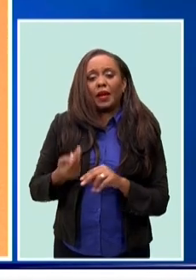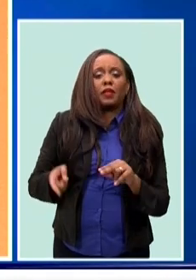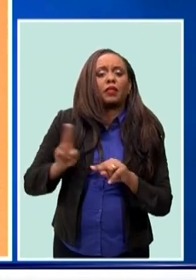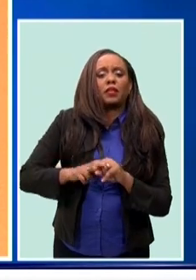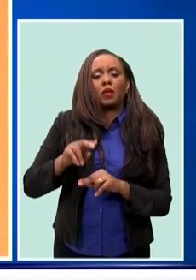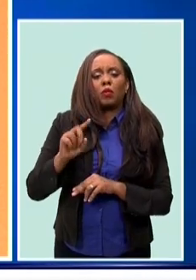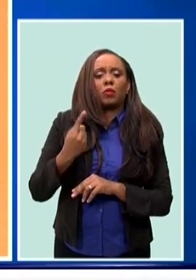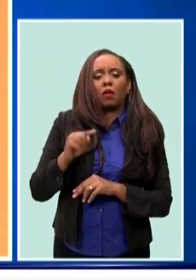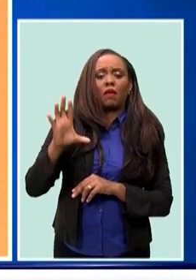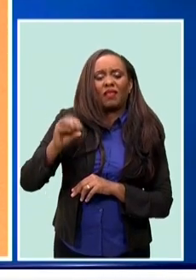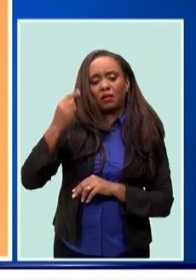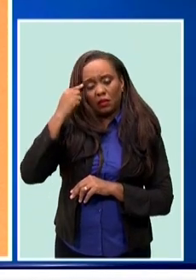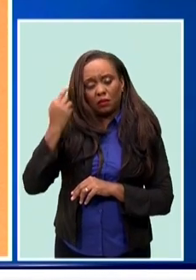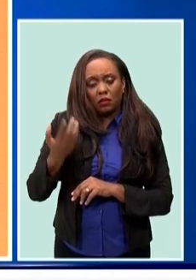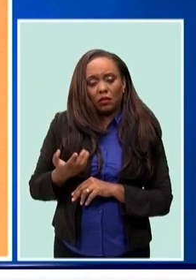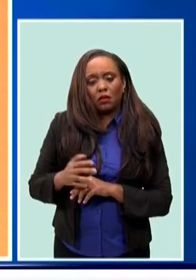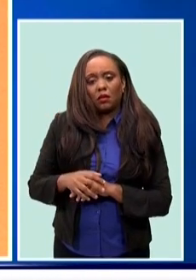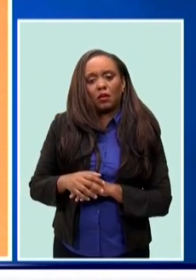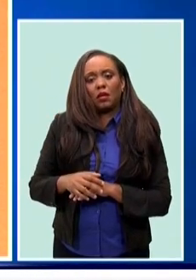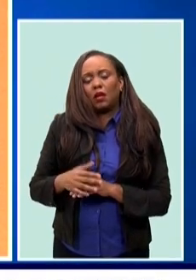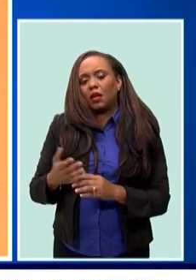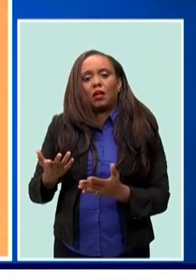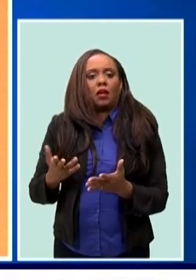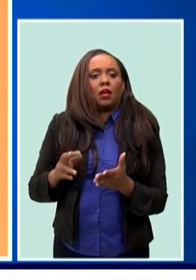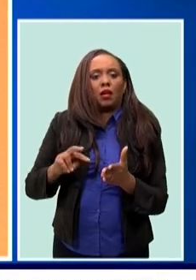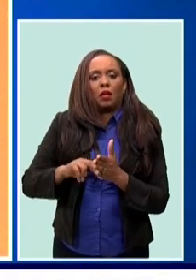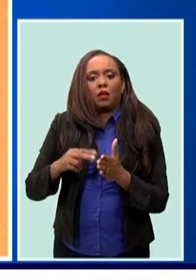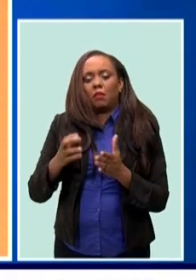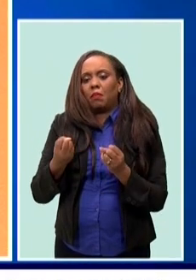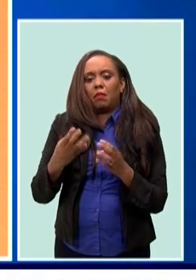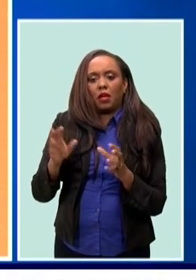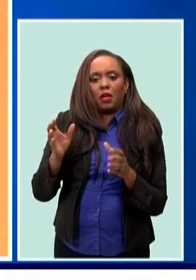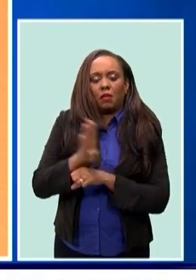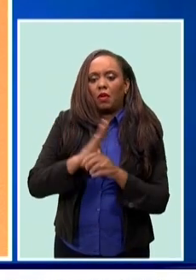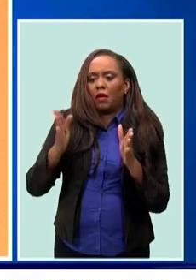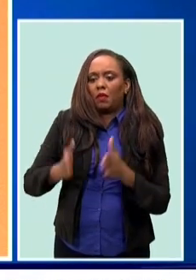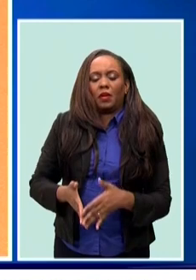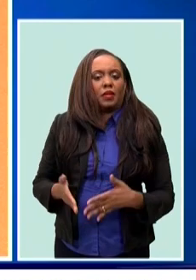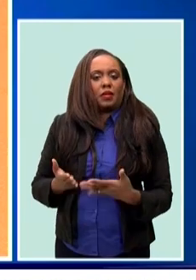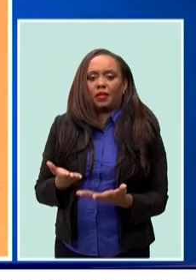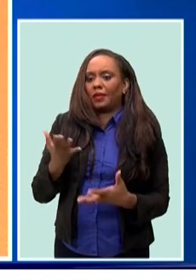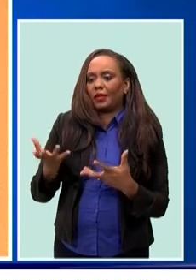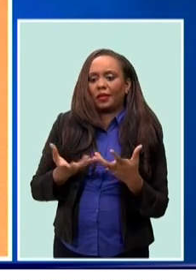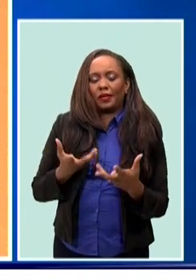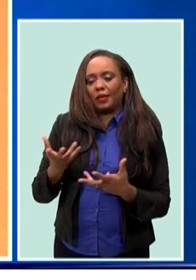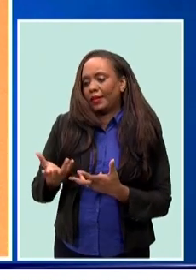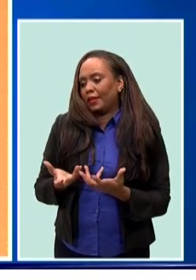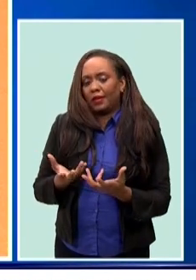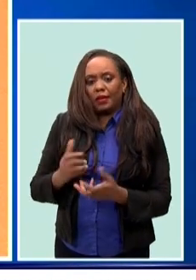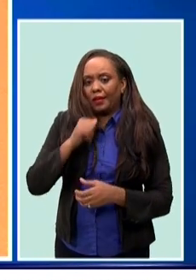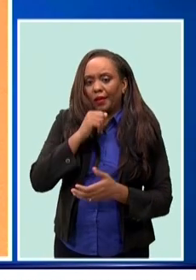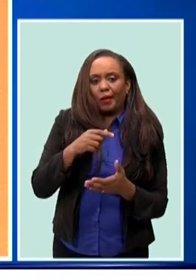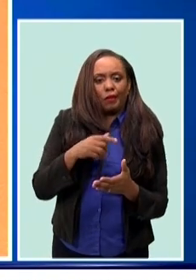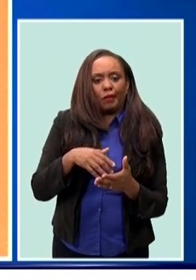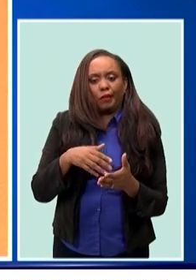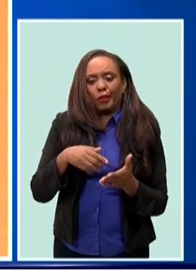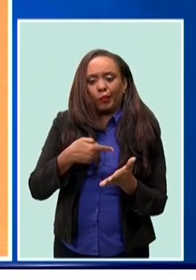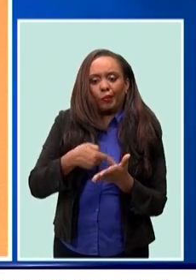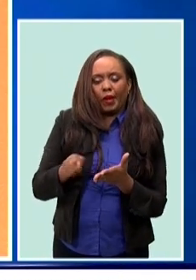$2. In many ways, you'll be pretty serious about the market anyhow, because many Barbadians, when they go to buy food, ain't prepared to pay an additional